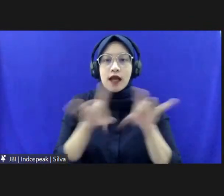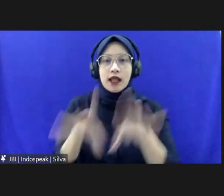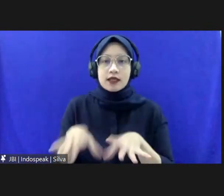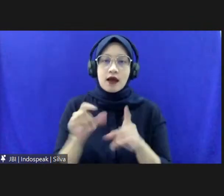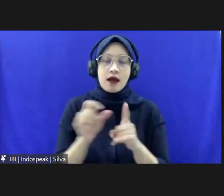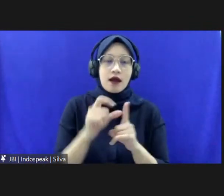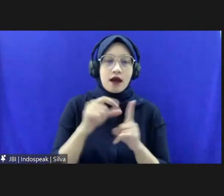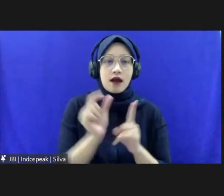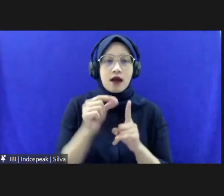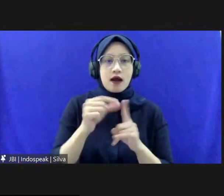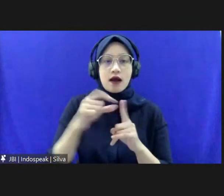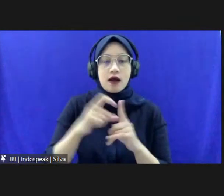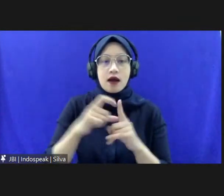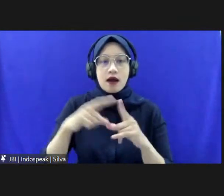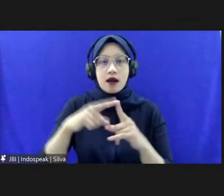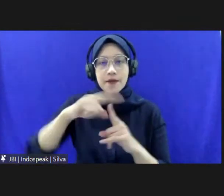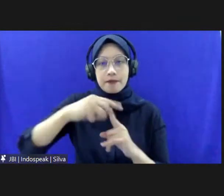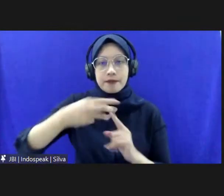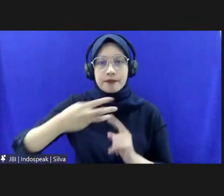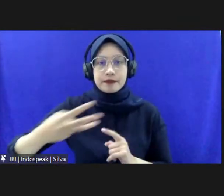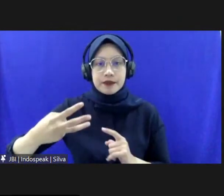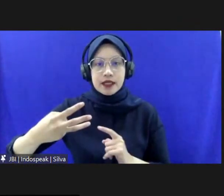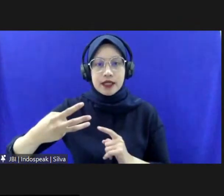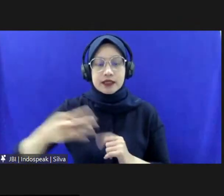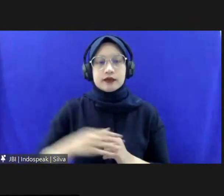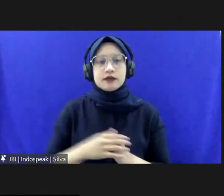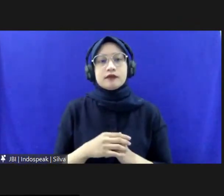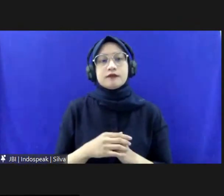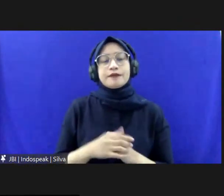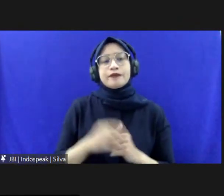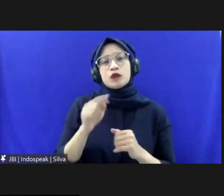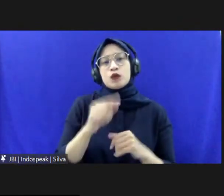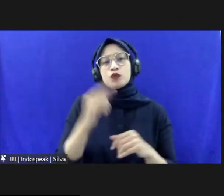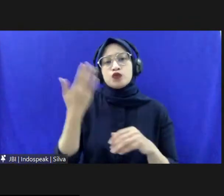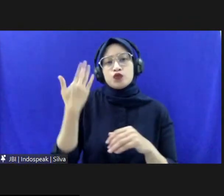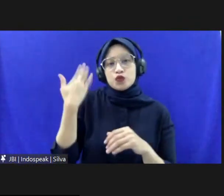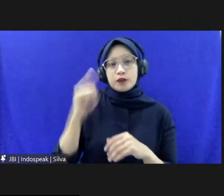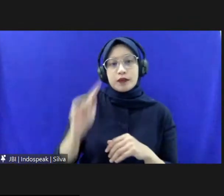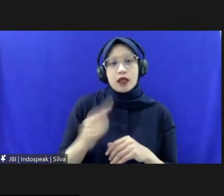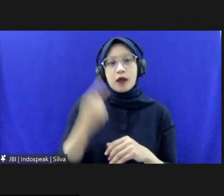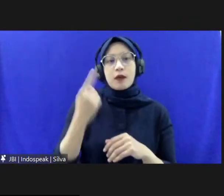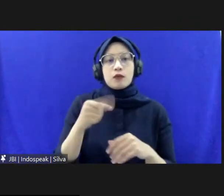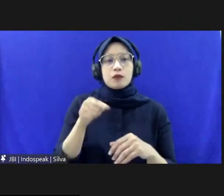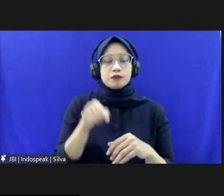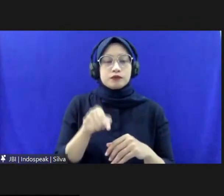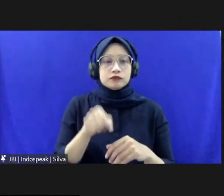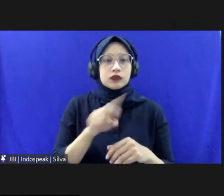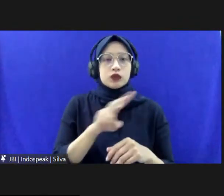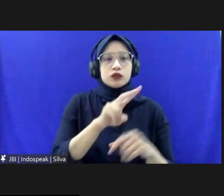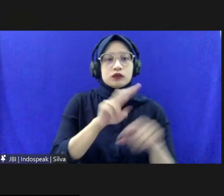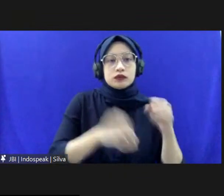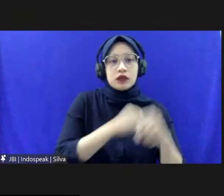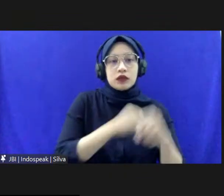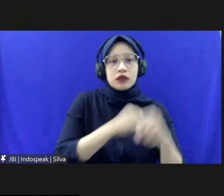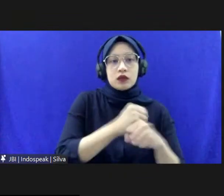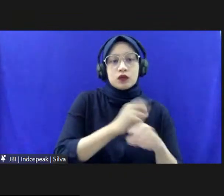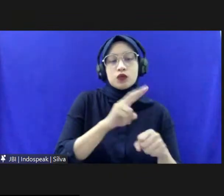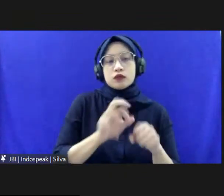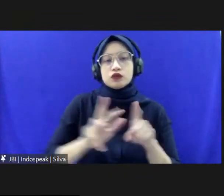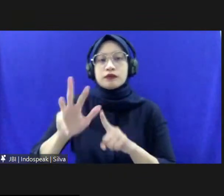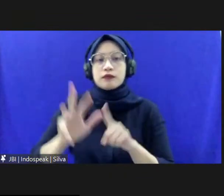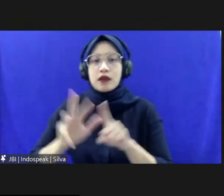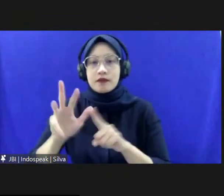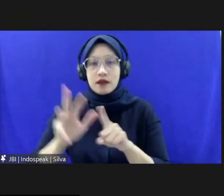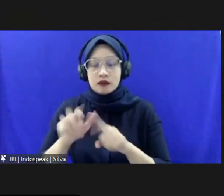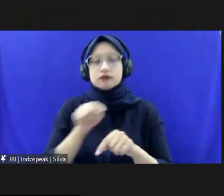Embassy in Canberra, which commenced in 2019 with the support of the Australian government, in particular the Fed and